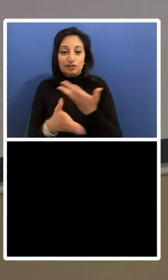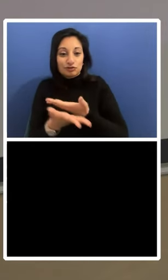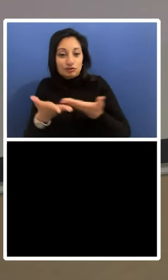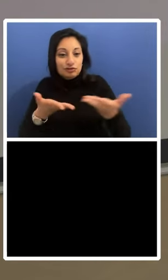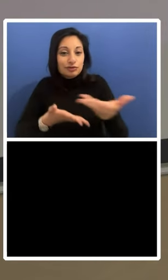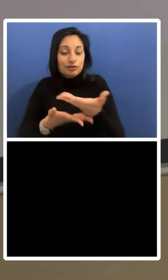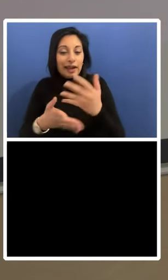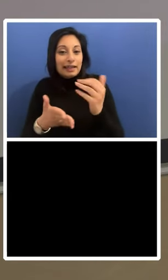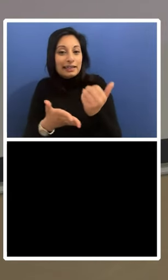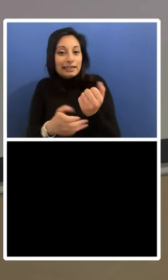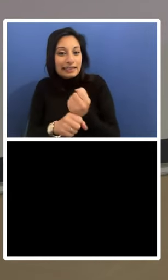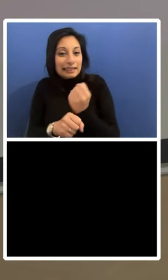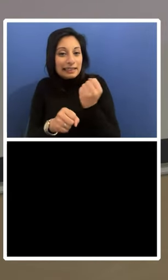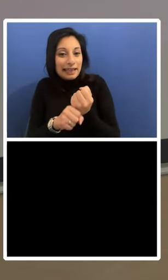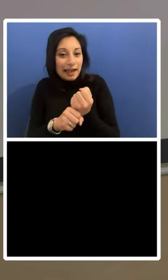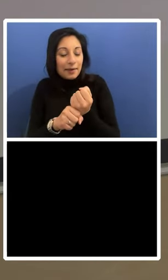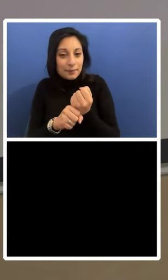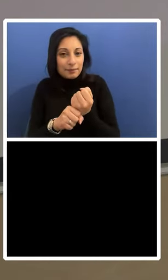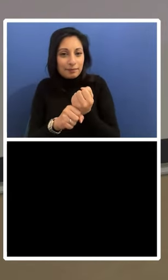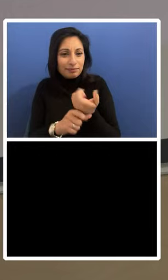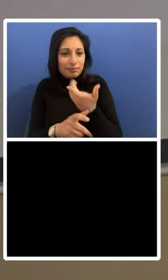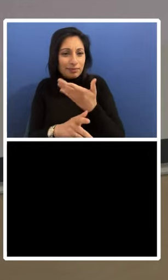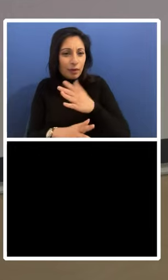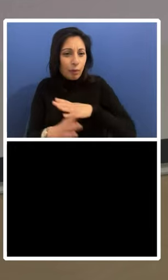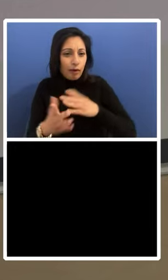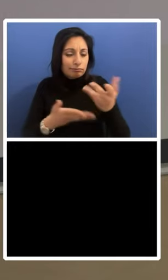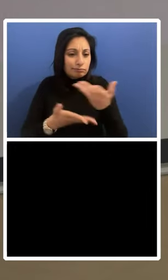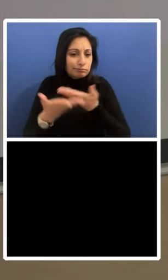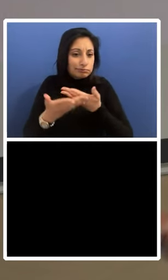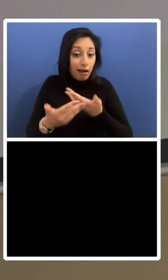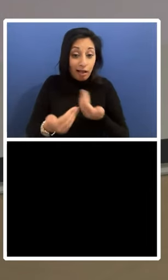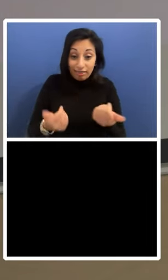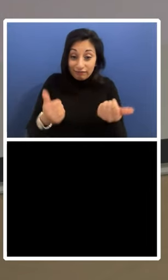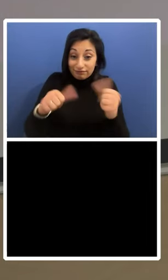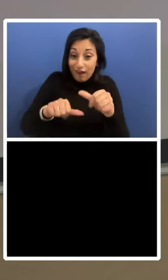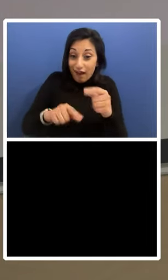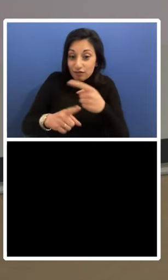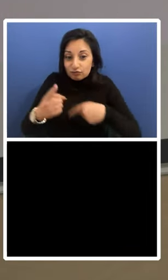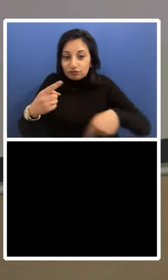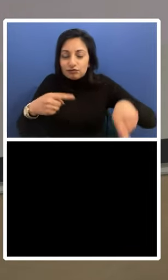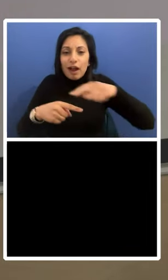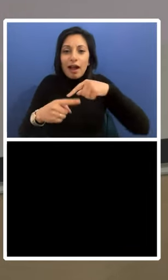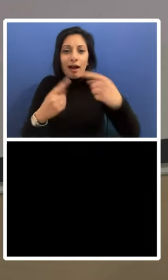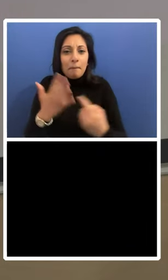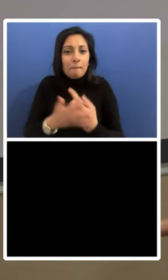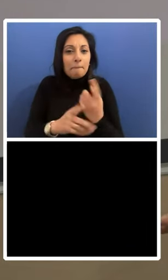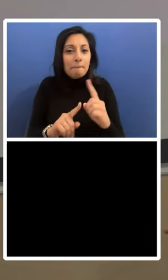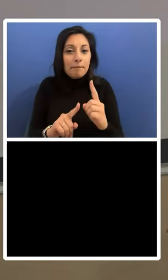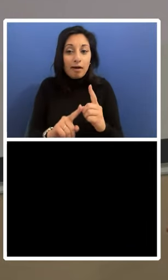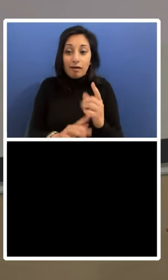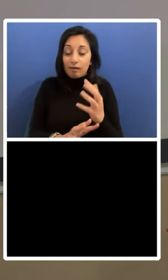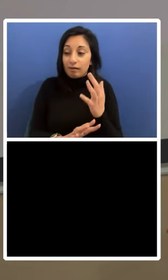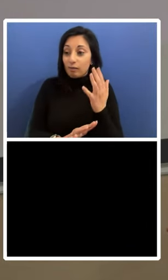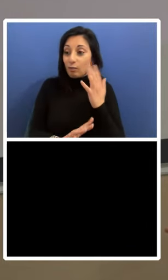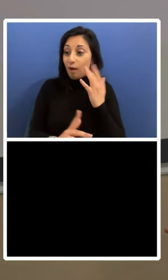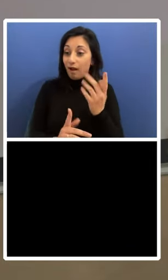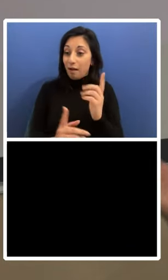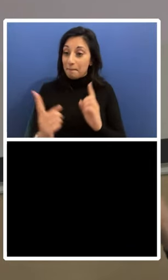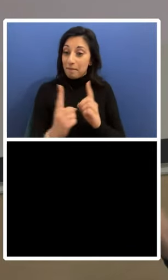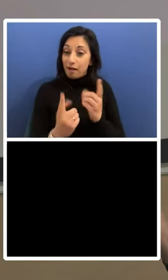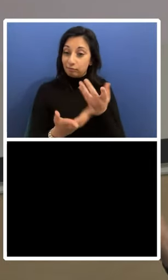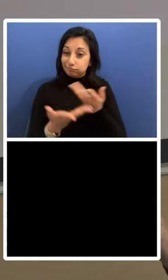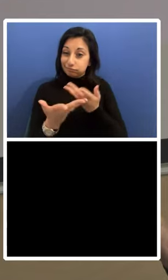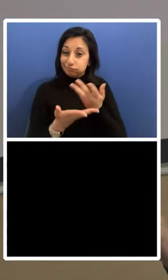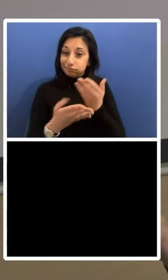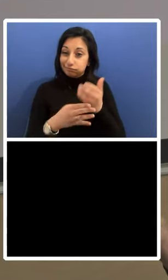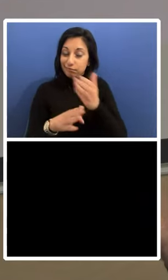about, especially that final round. Yeah. Because when we've talked before, yeah, I've always had the impression that, you know, you just won it.